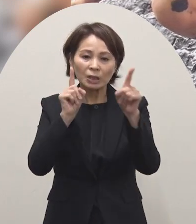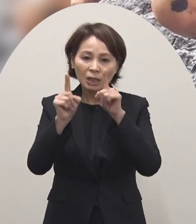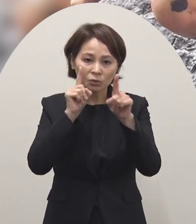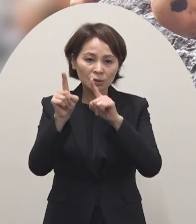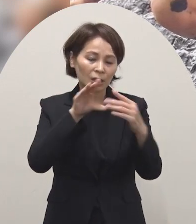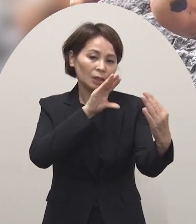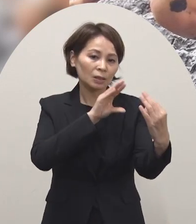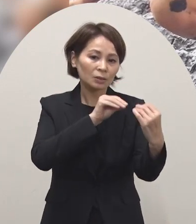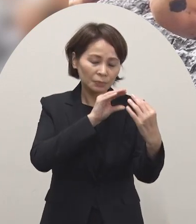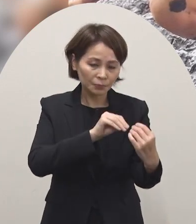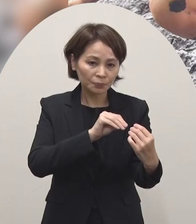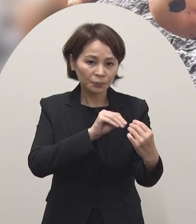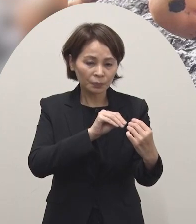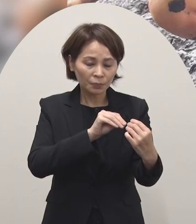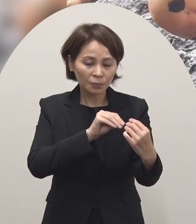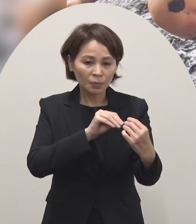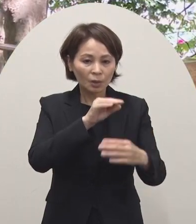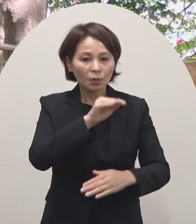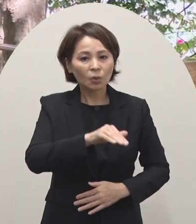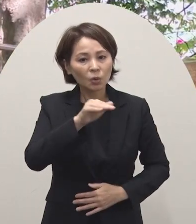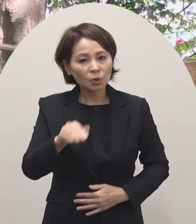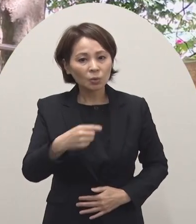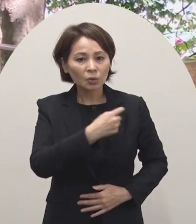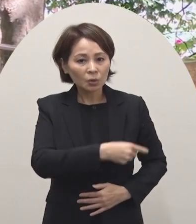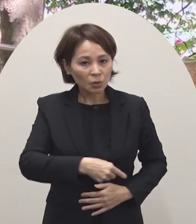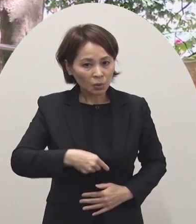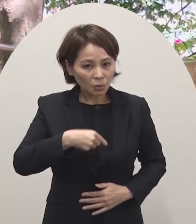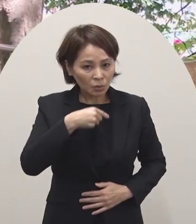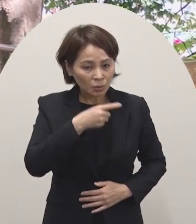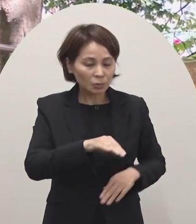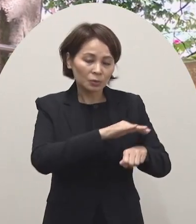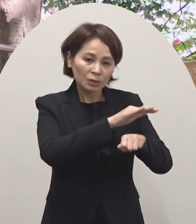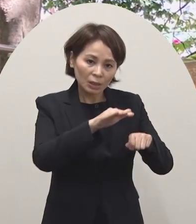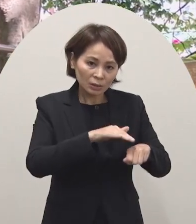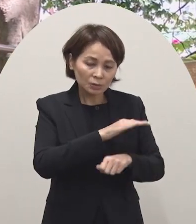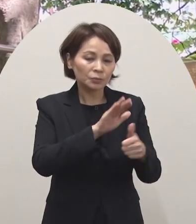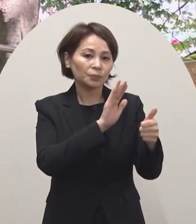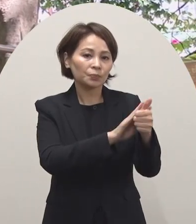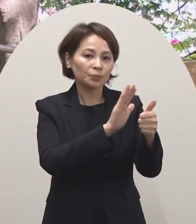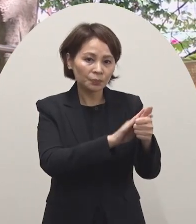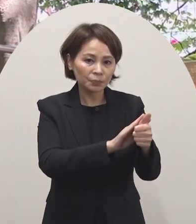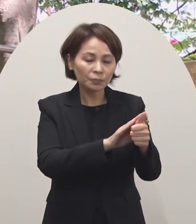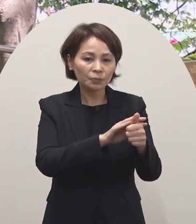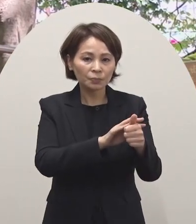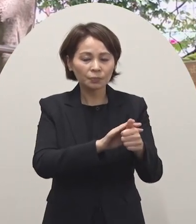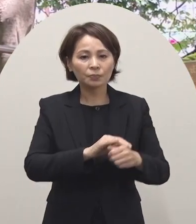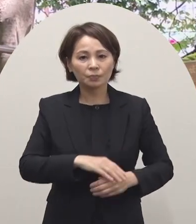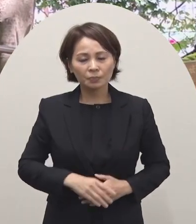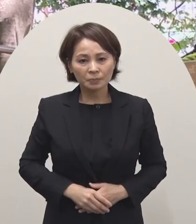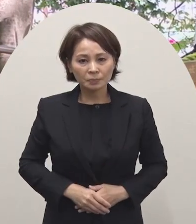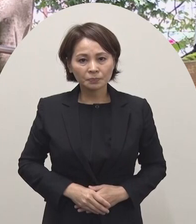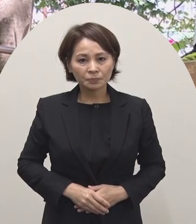with the children and talk with them, creating a place where we can watch over and support the children's independence.